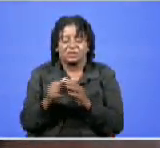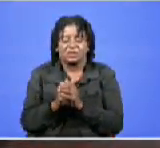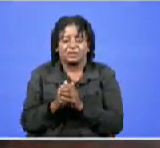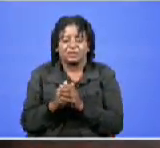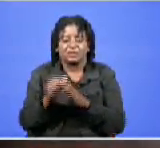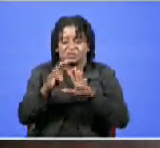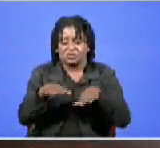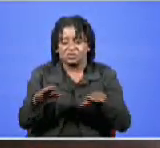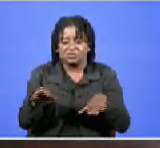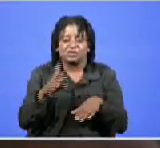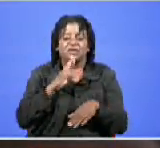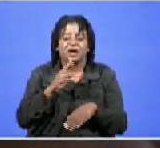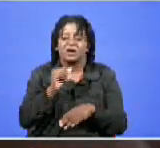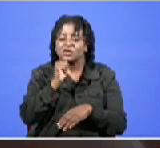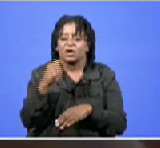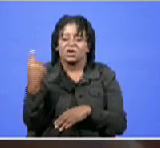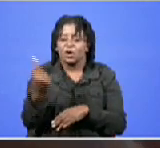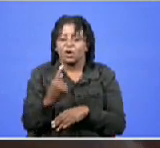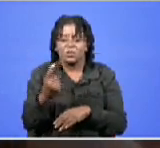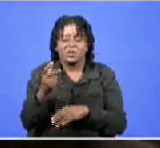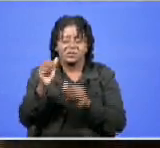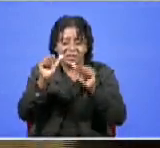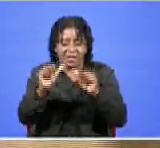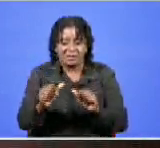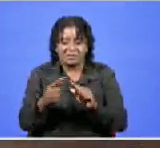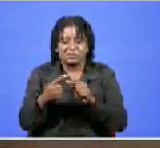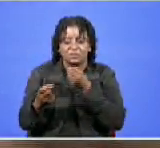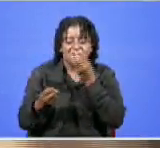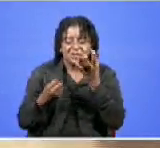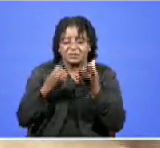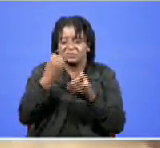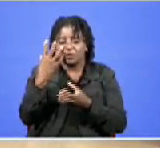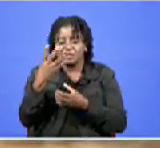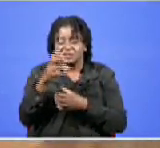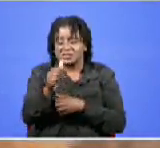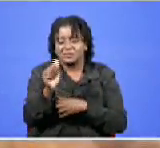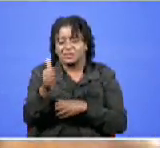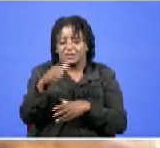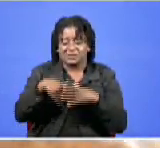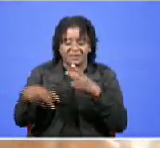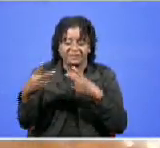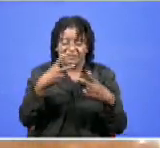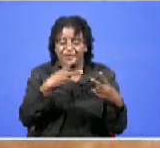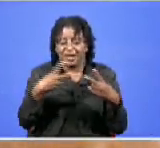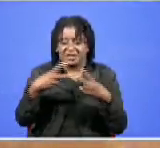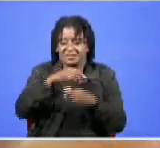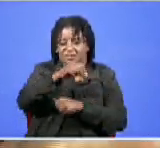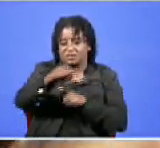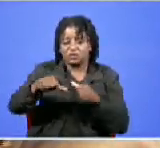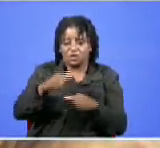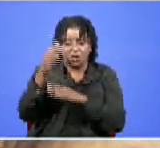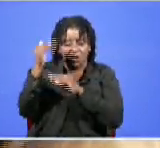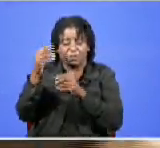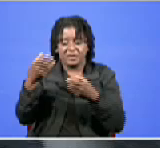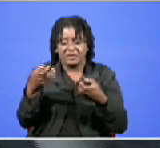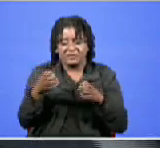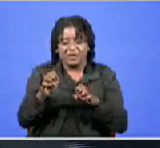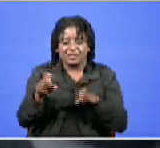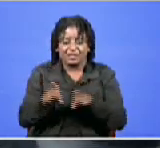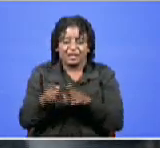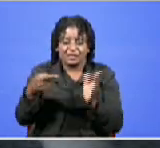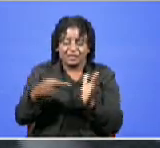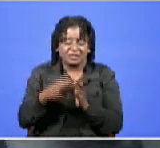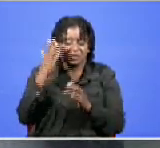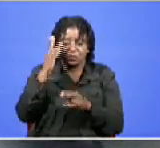says children are not always able to express themselves in violent situations, but hopes events like this will decrease this